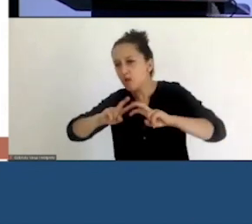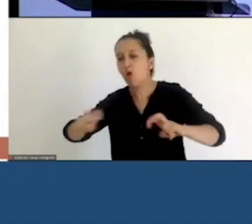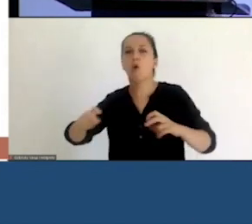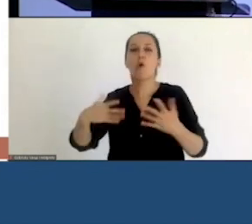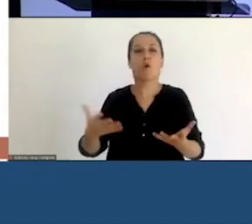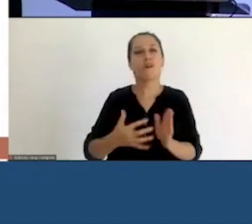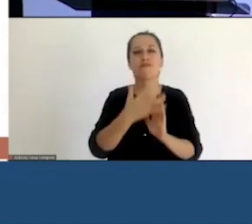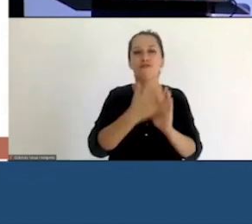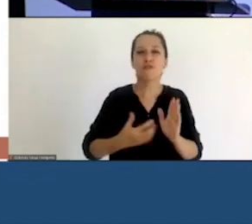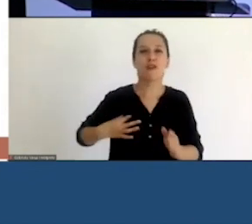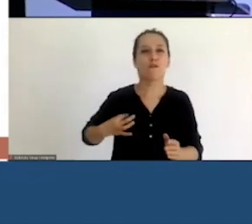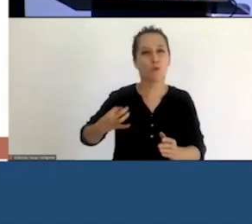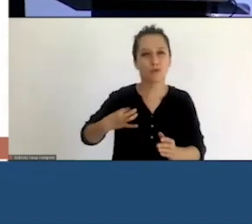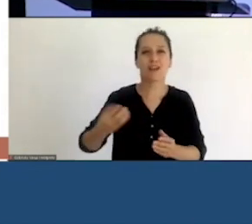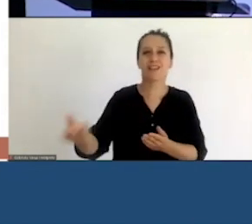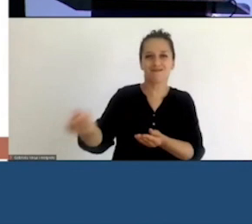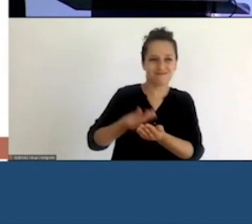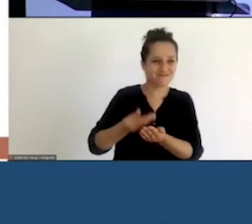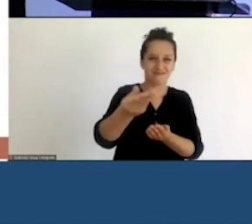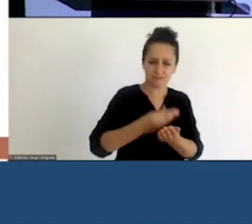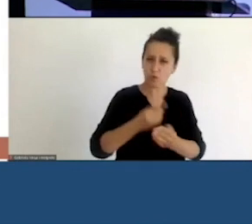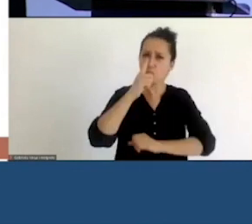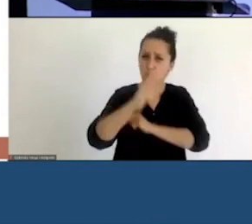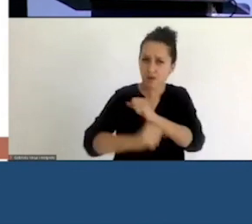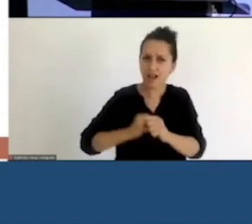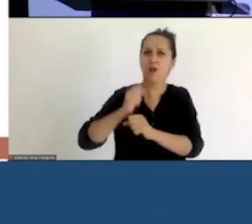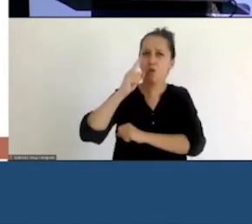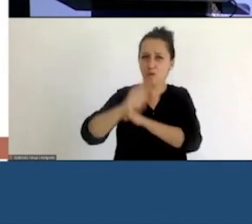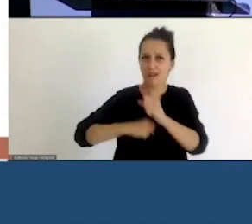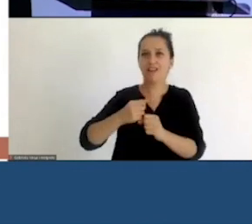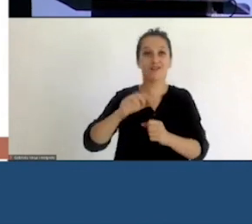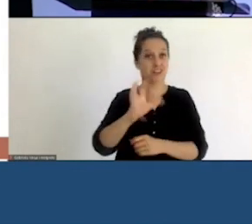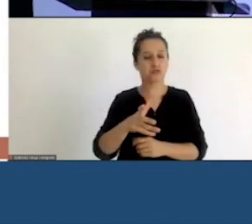voluntary reports that you send us each year, because this region has